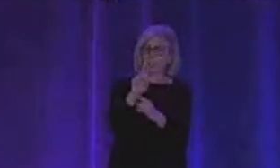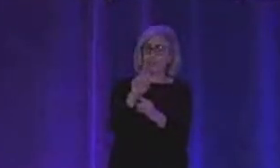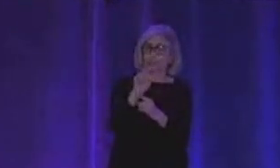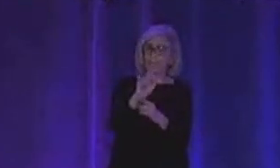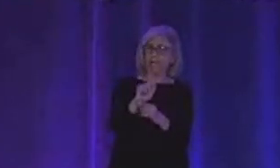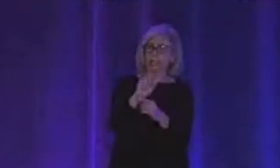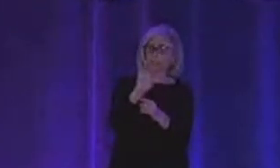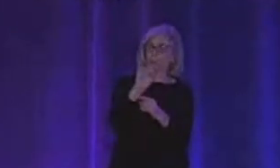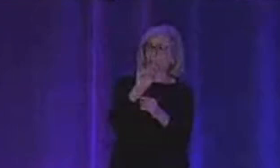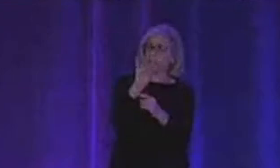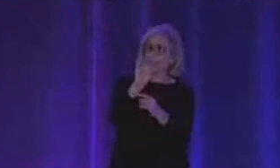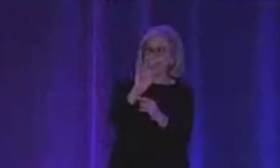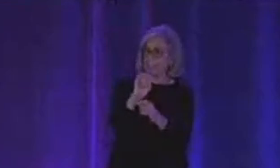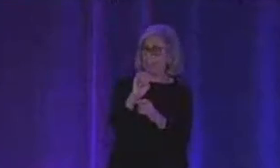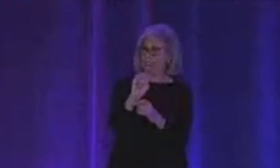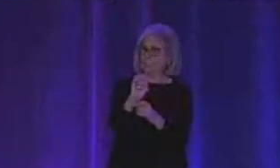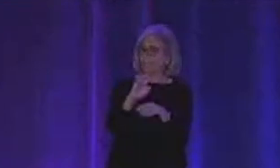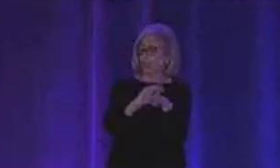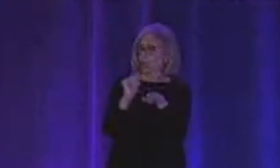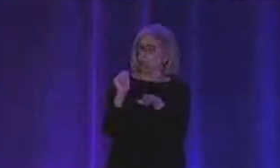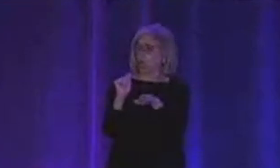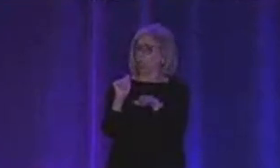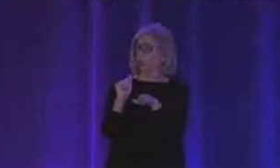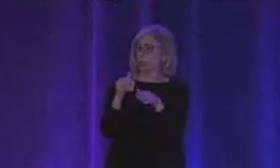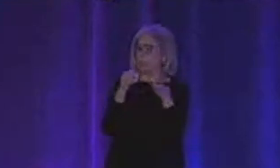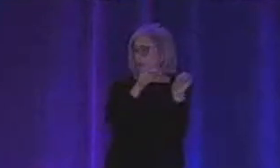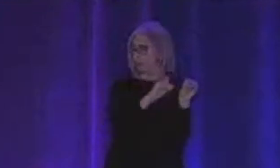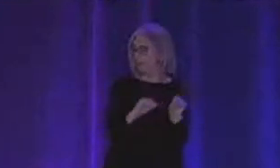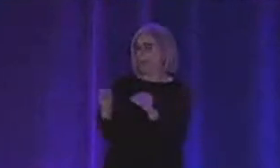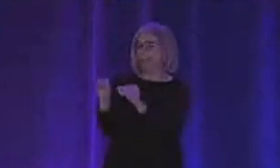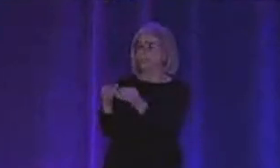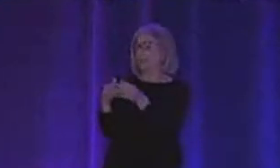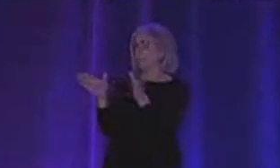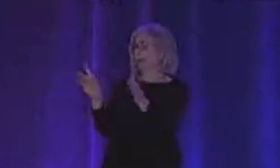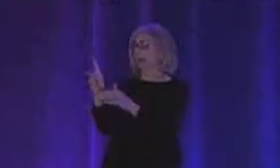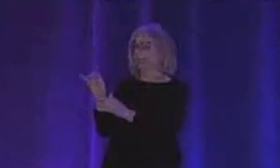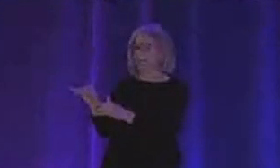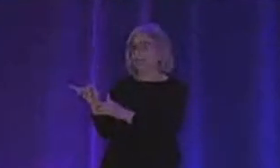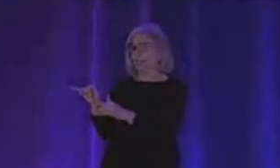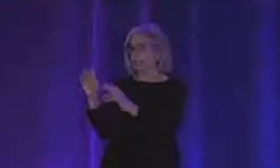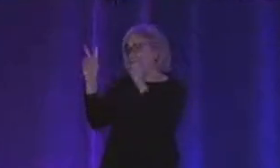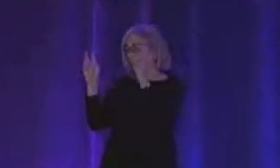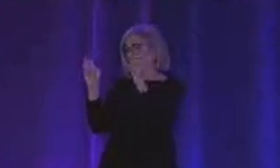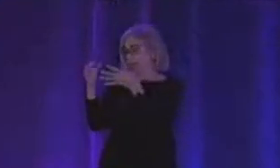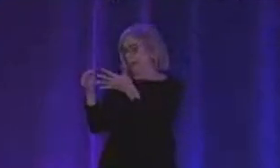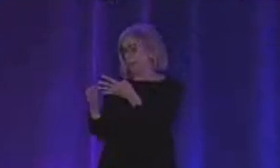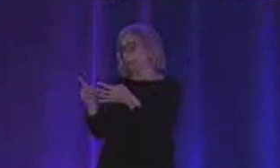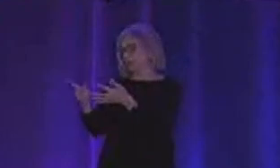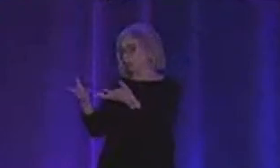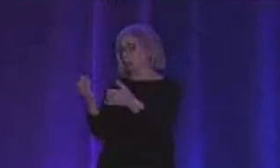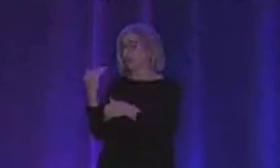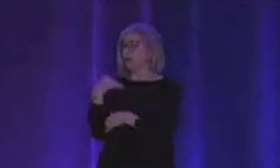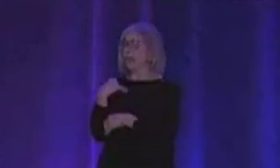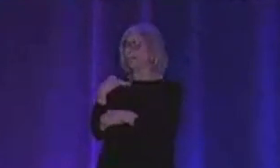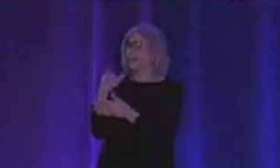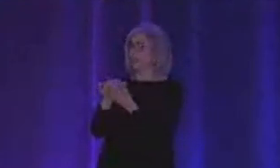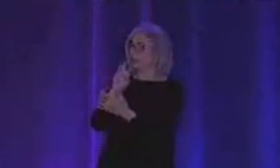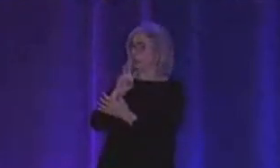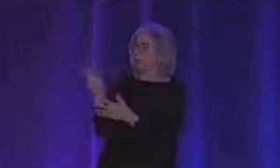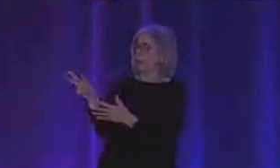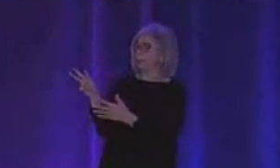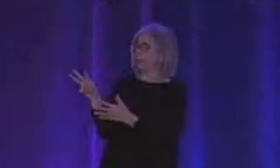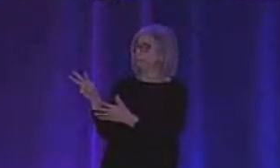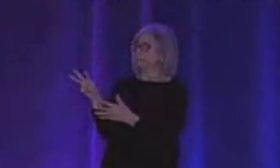navigator.credentials.create call. Inside of that, you pass in a public key, which is an object that tells you the options that you want to have on this